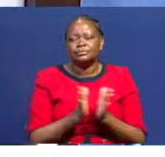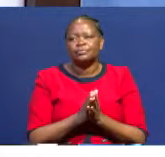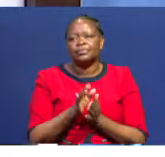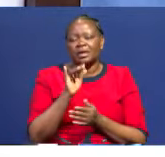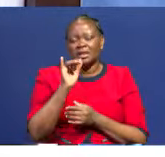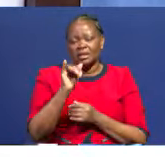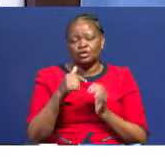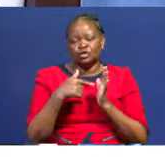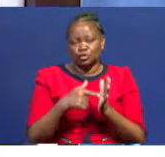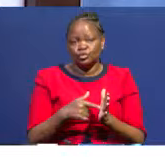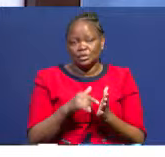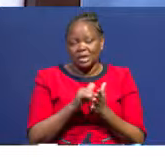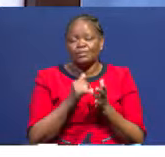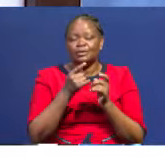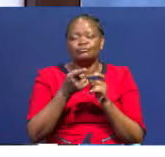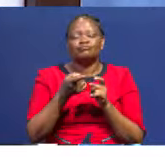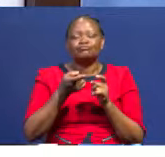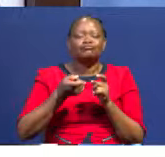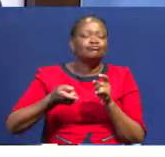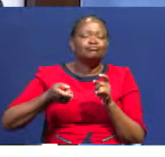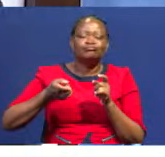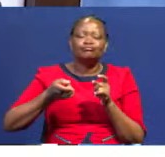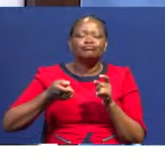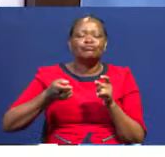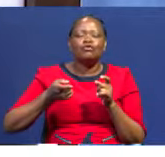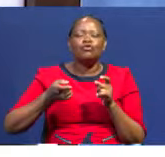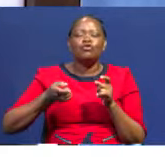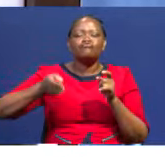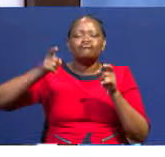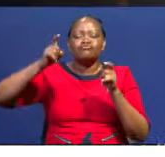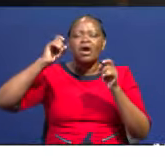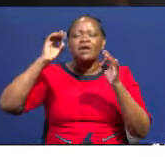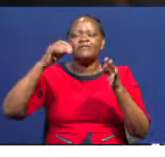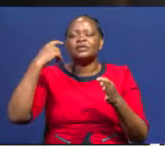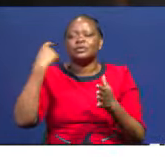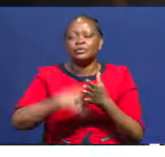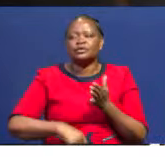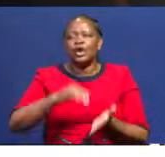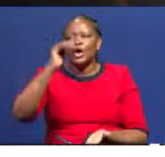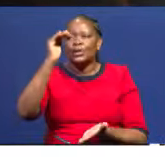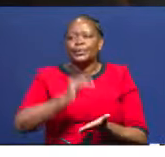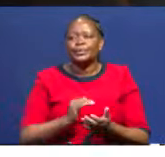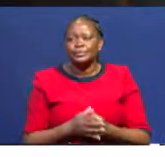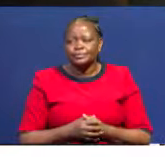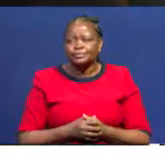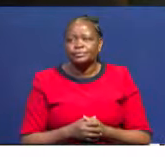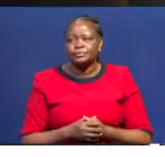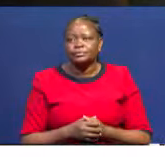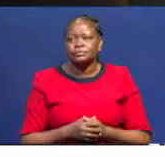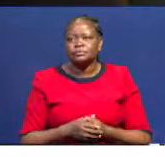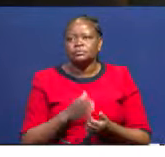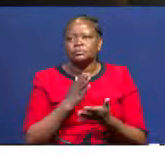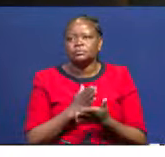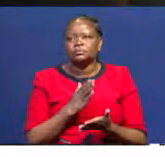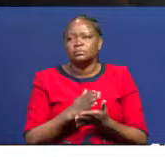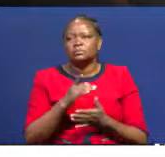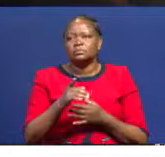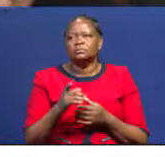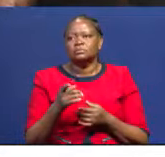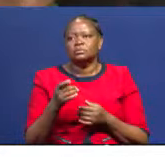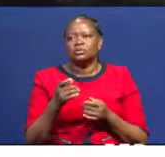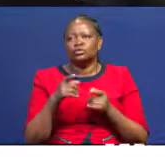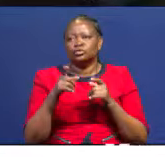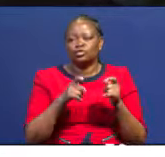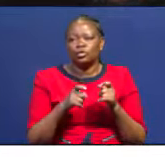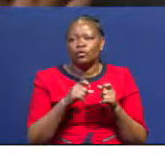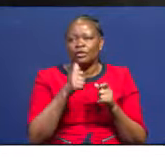is trajectory that is likely to go higher if the prices are reduced. Only measure for in tobacco control, there are